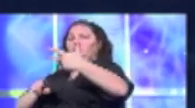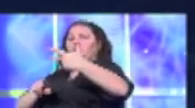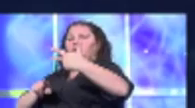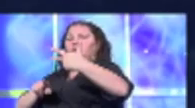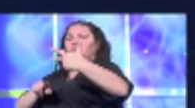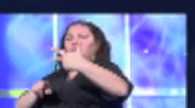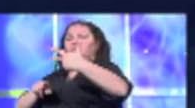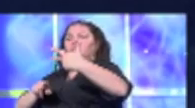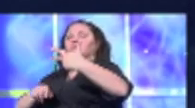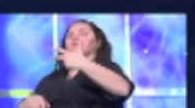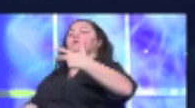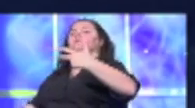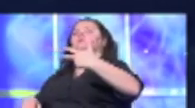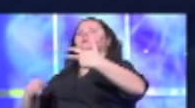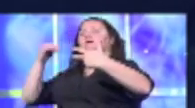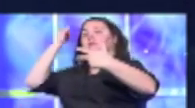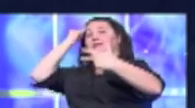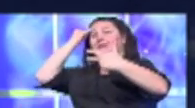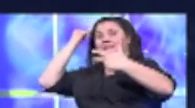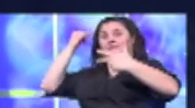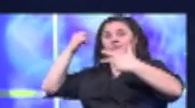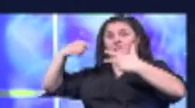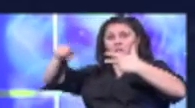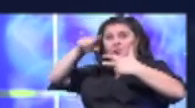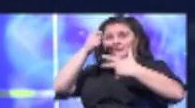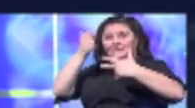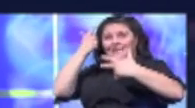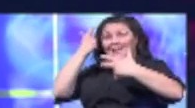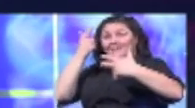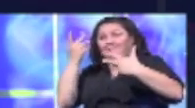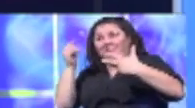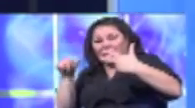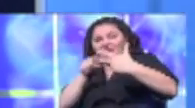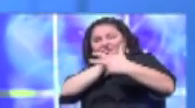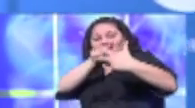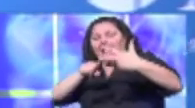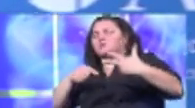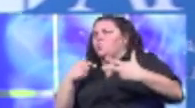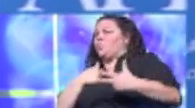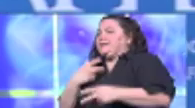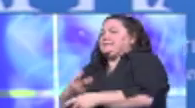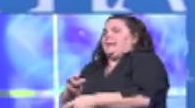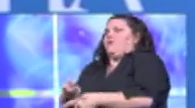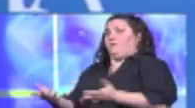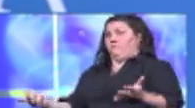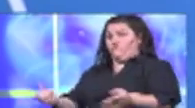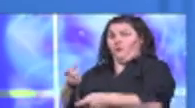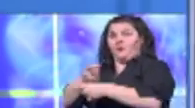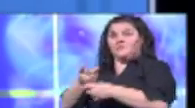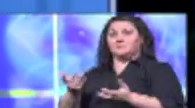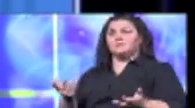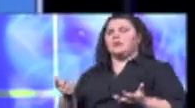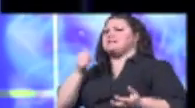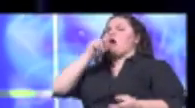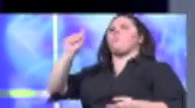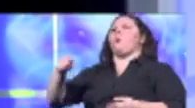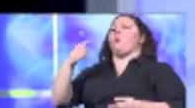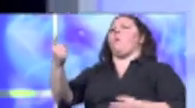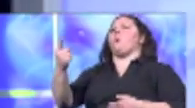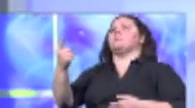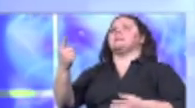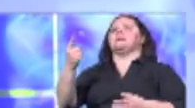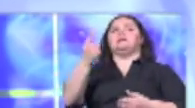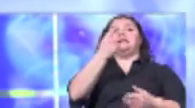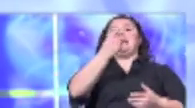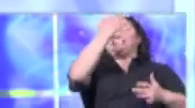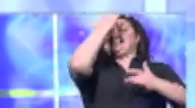And if you want to burden yourself with that, that's in fact what we do in public health. It's not the whole idea of just the elimination